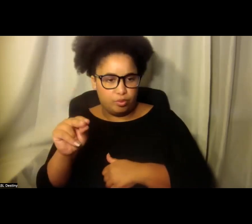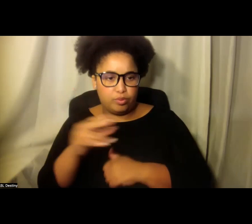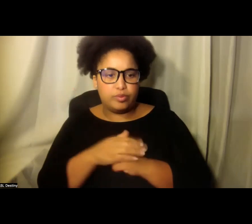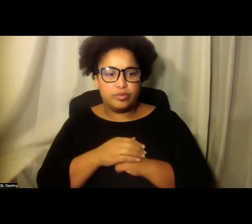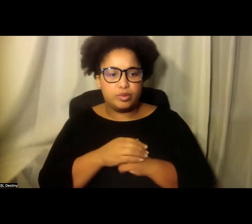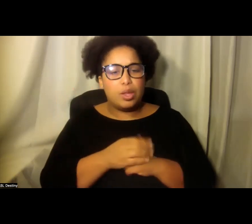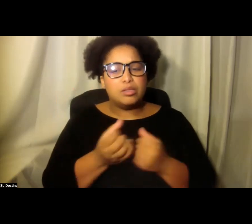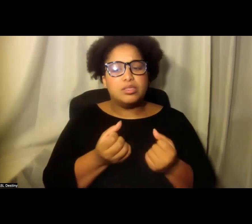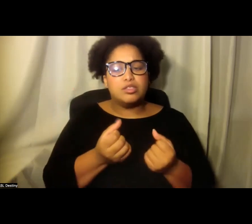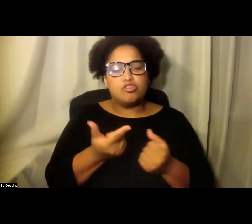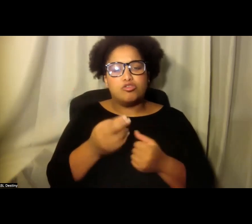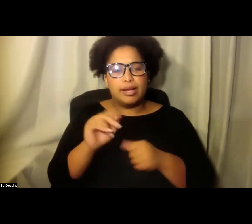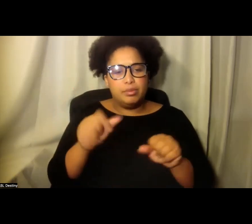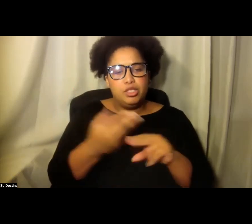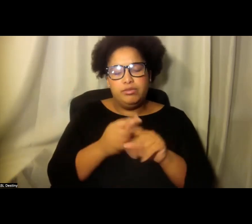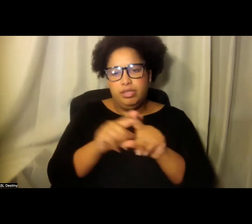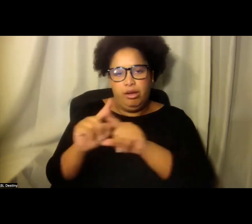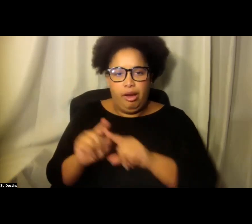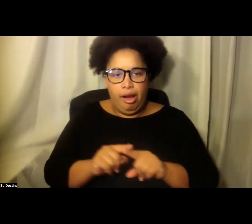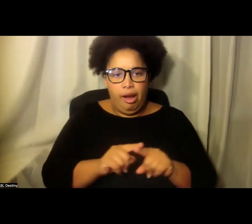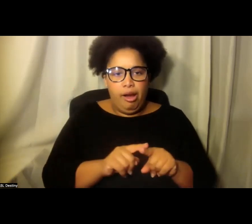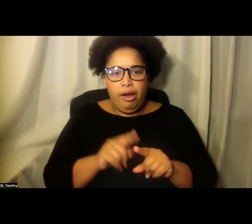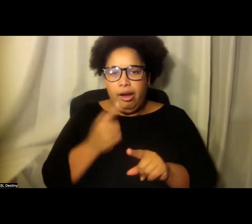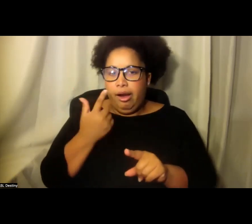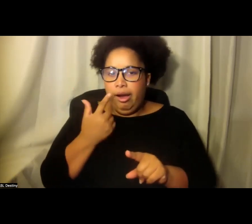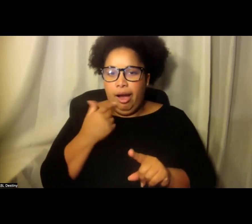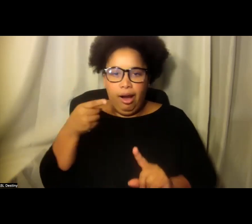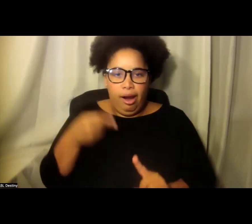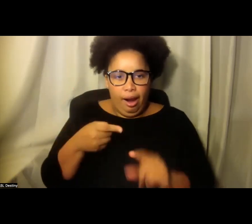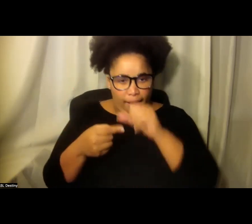can use the grant funds for, but Glenn, that's it in a nutshell,